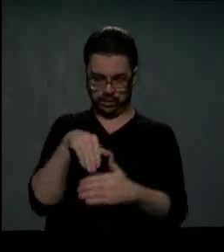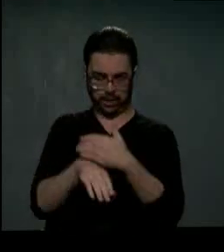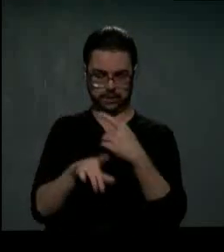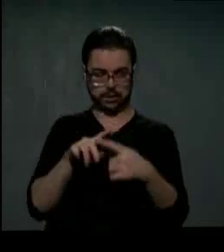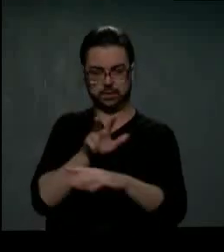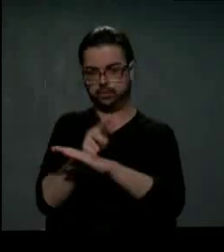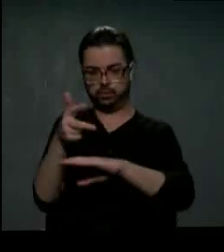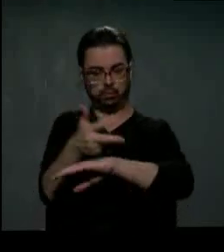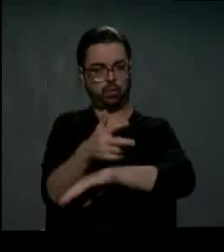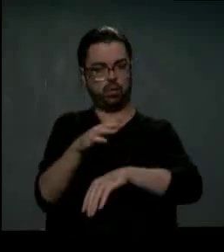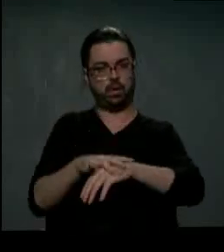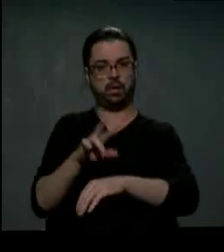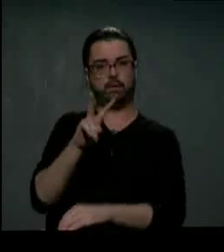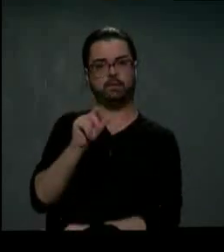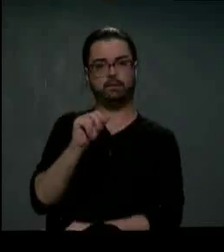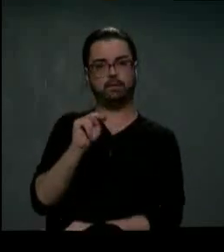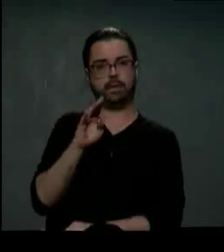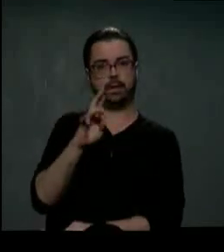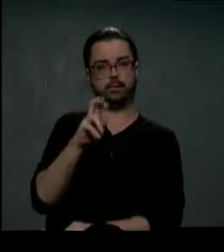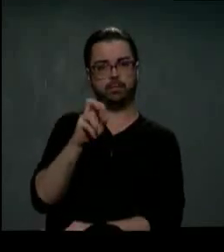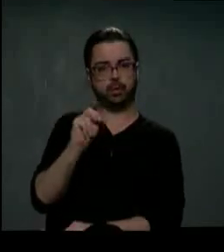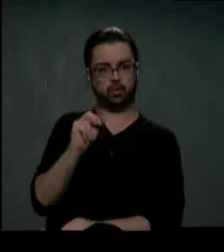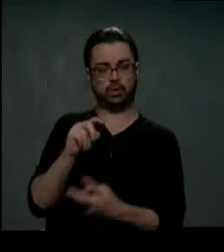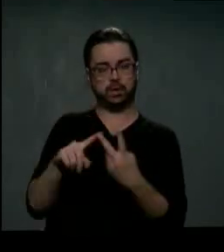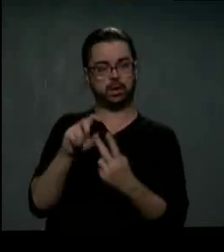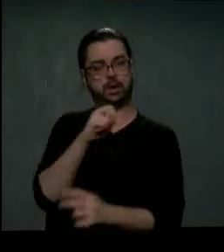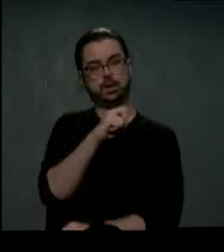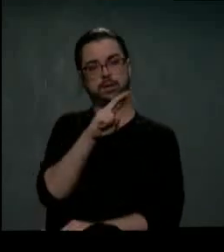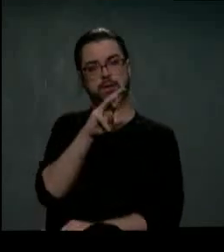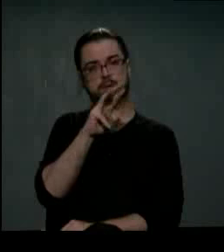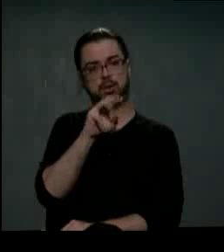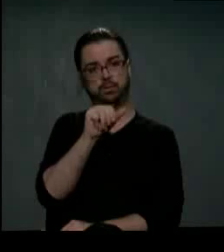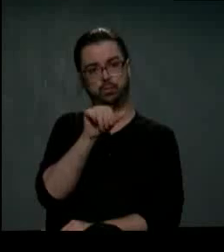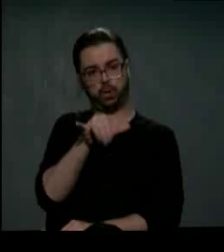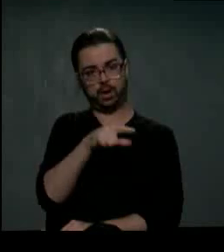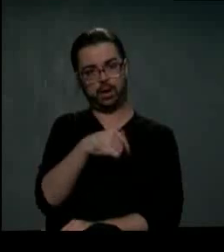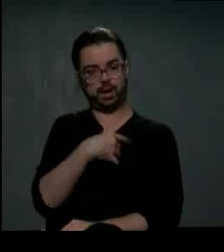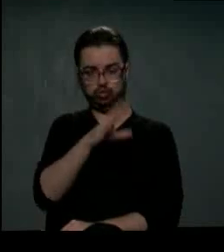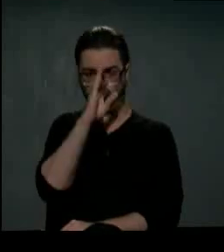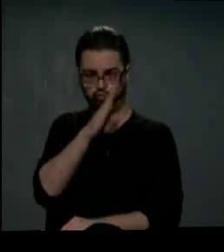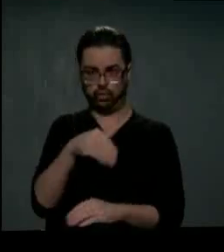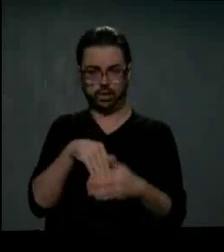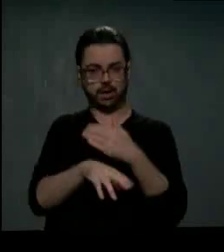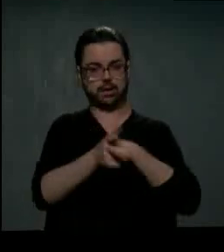to pull onto Van Buren. And this Subway has direct access to back out